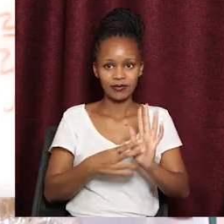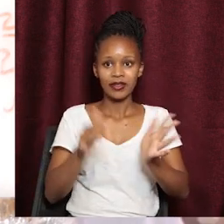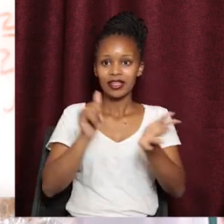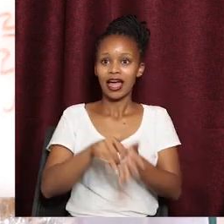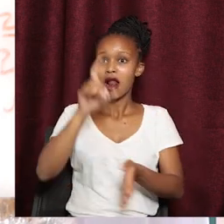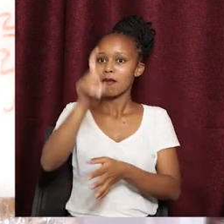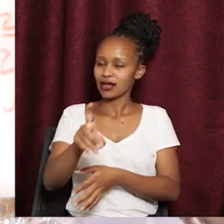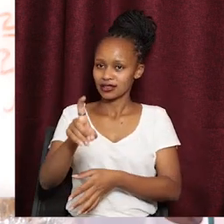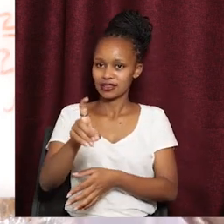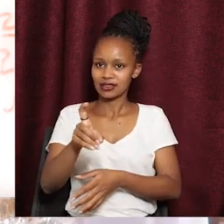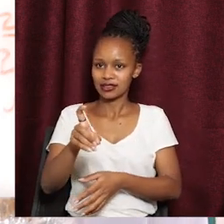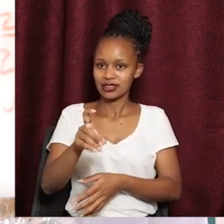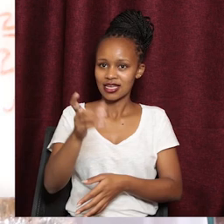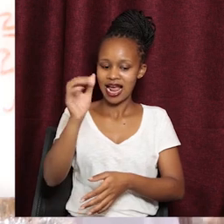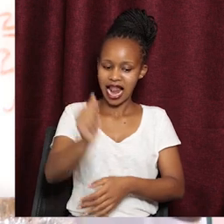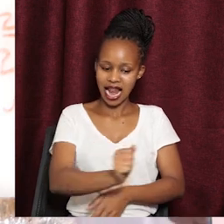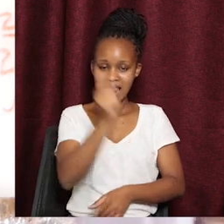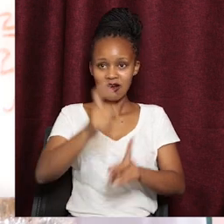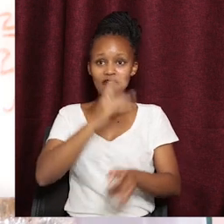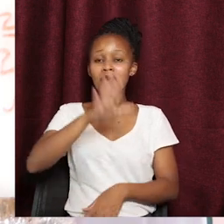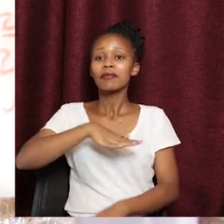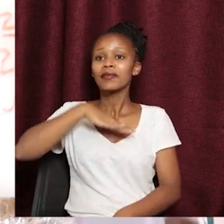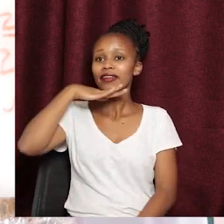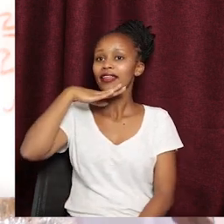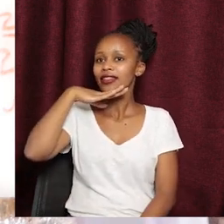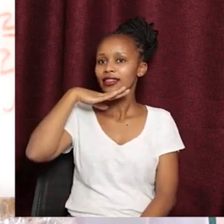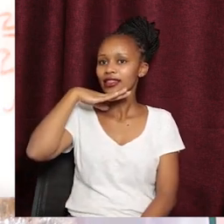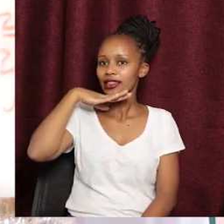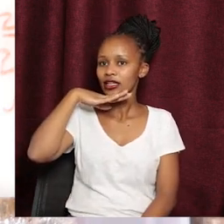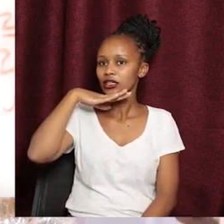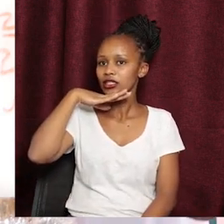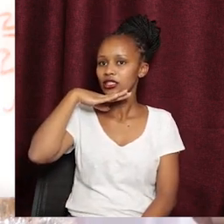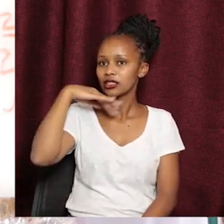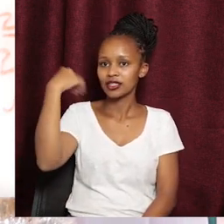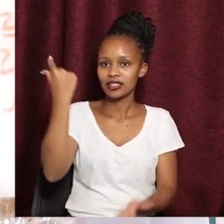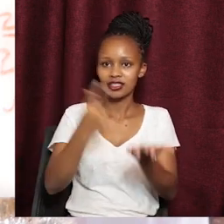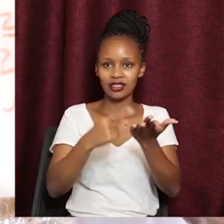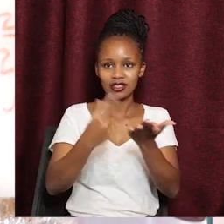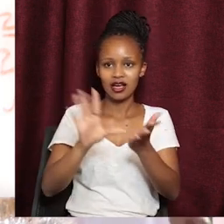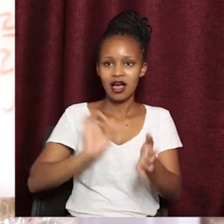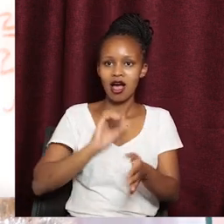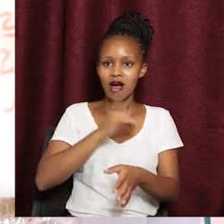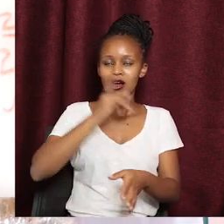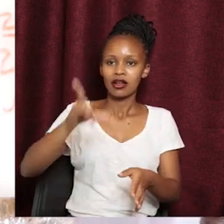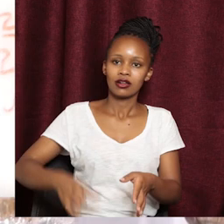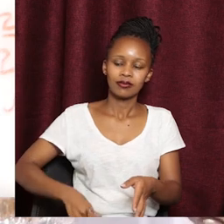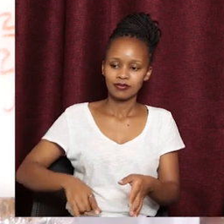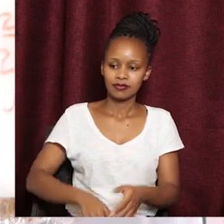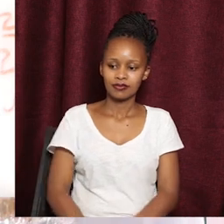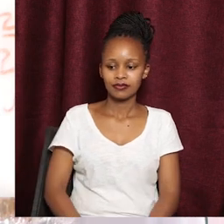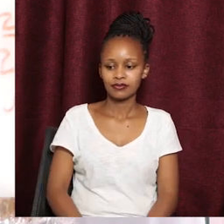that he must rise from the dead. The Gospel of our Lord.